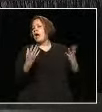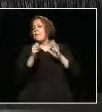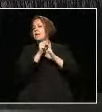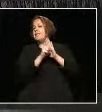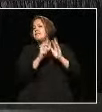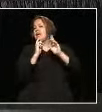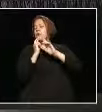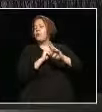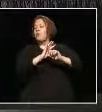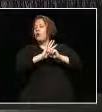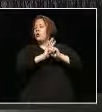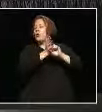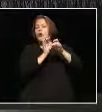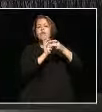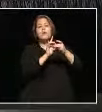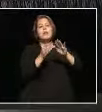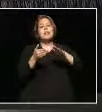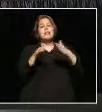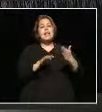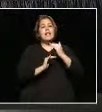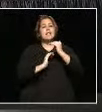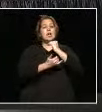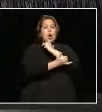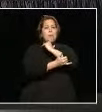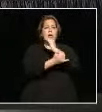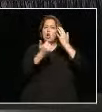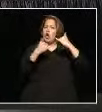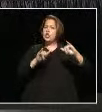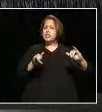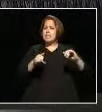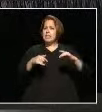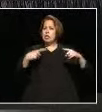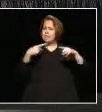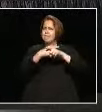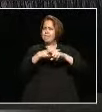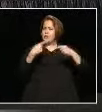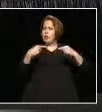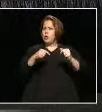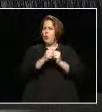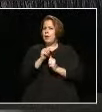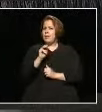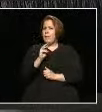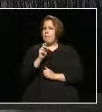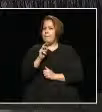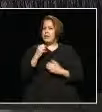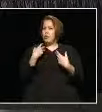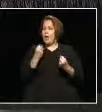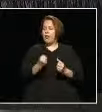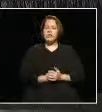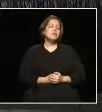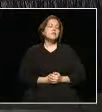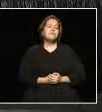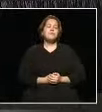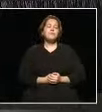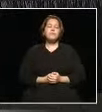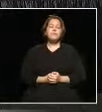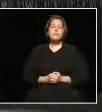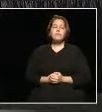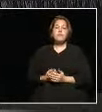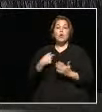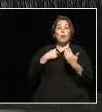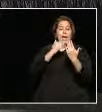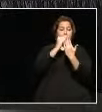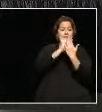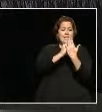state-reported COVID-related deaths in Bexar County are still disputed by Metro Health? We have